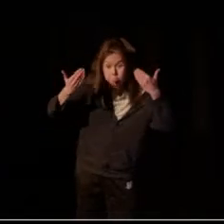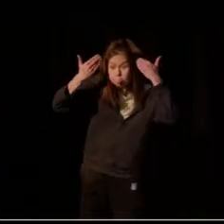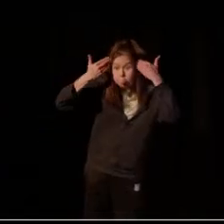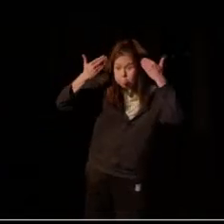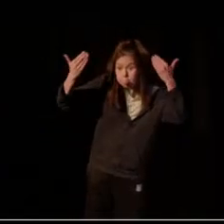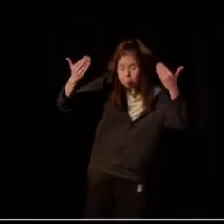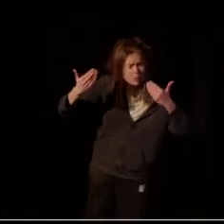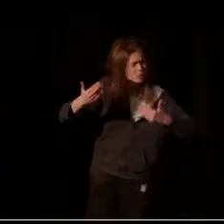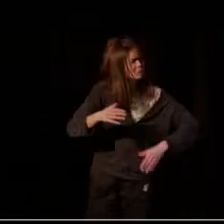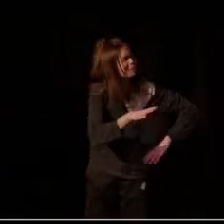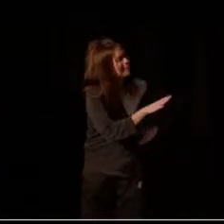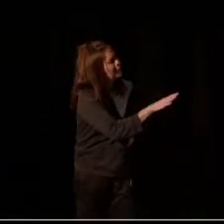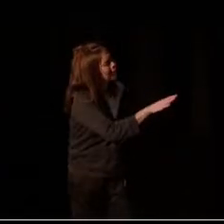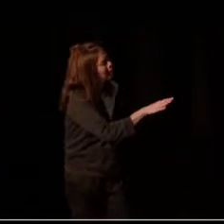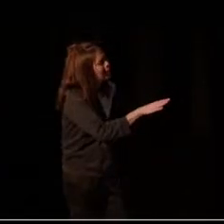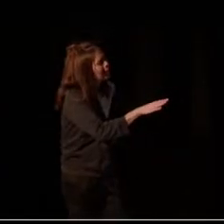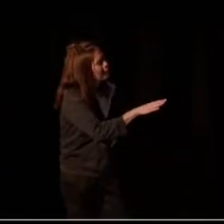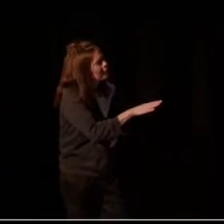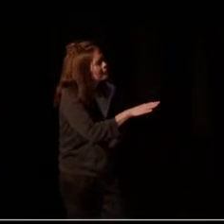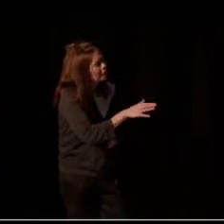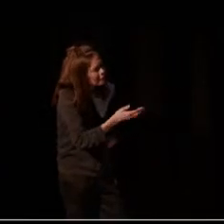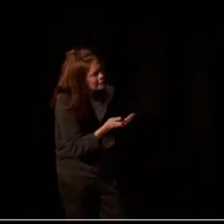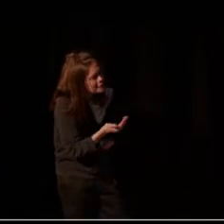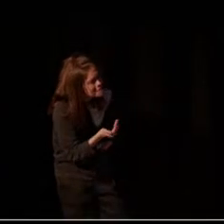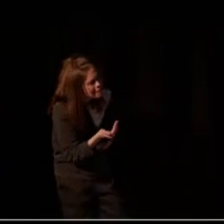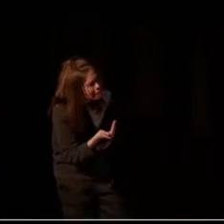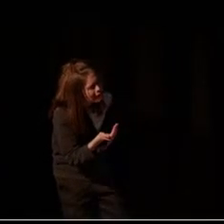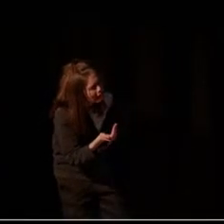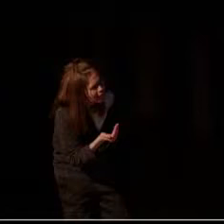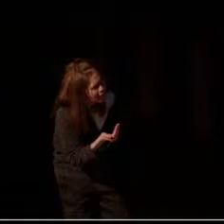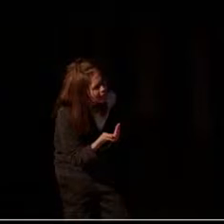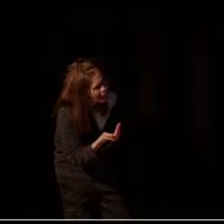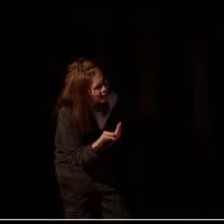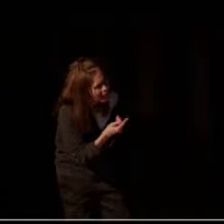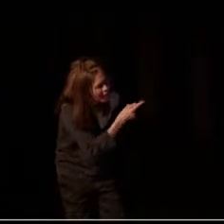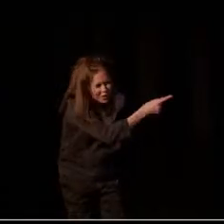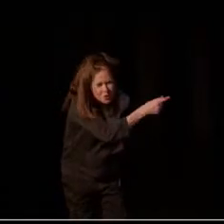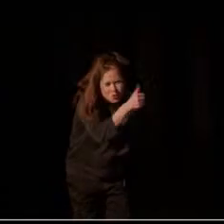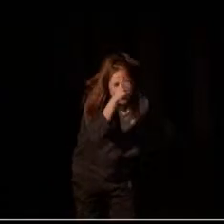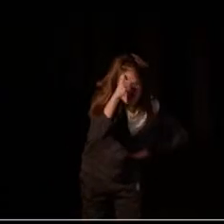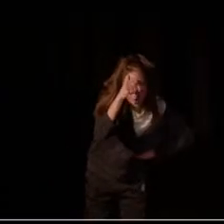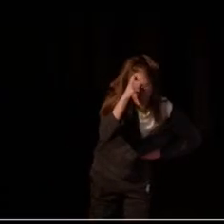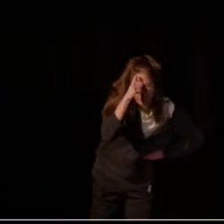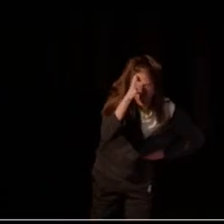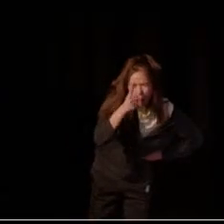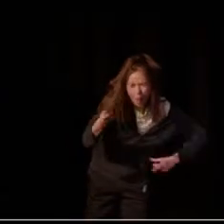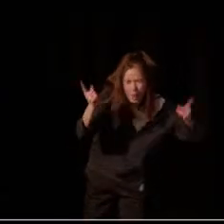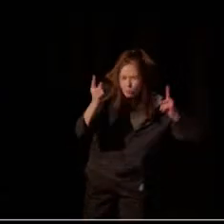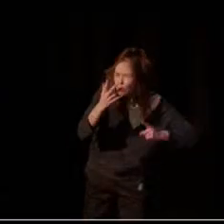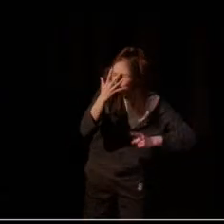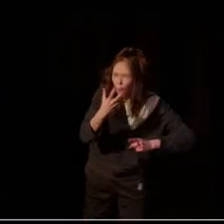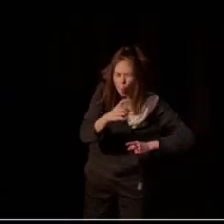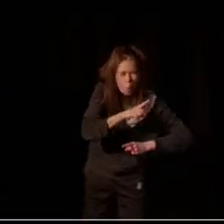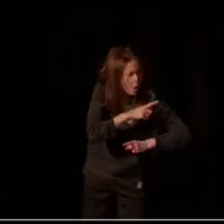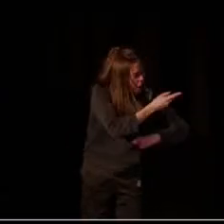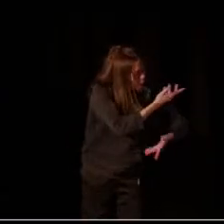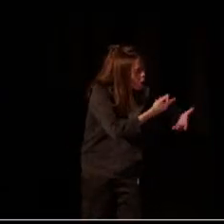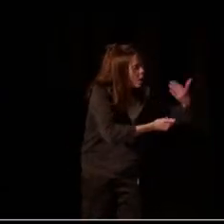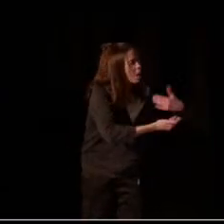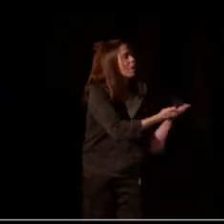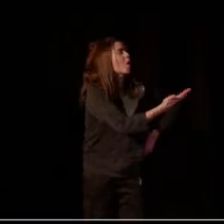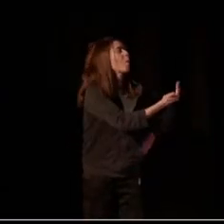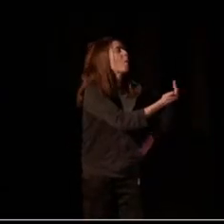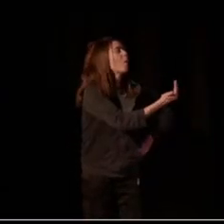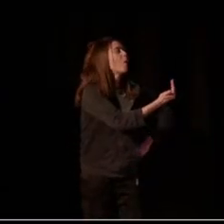How dare not? Do you know but dare not know? Now, be forthright in